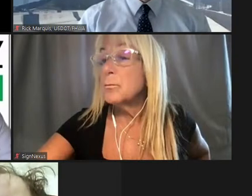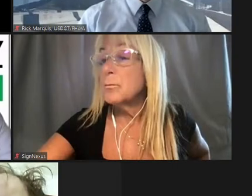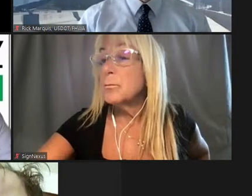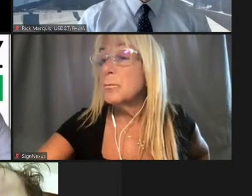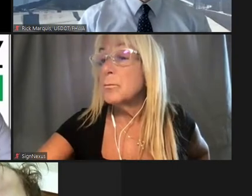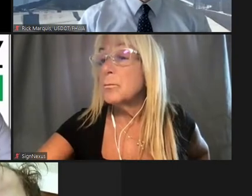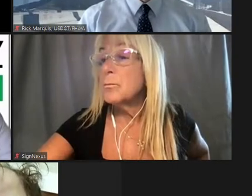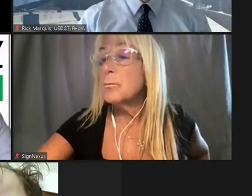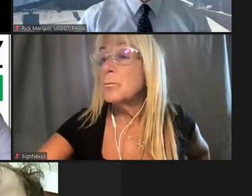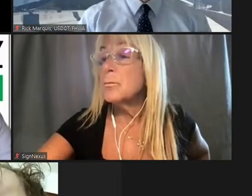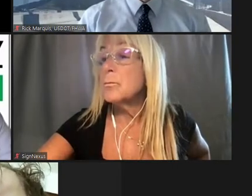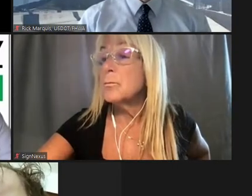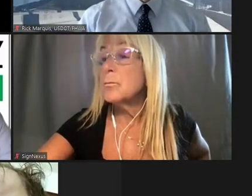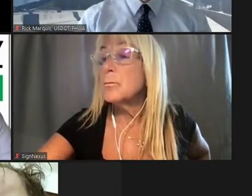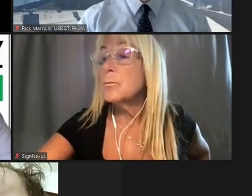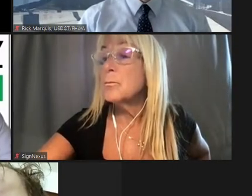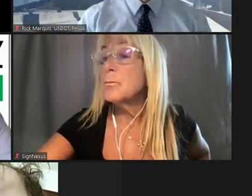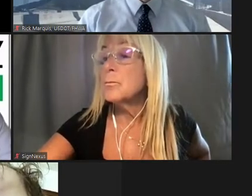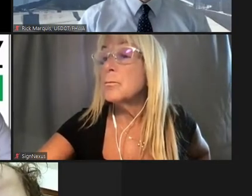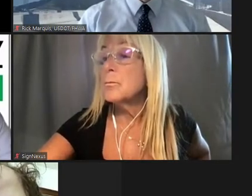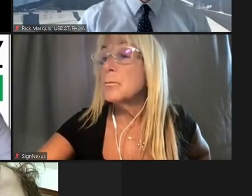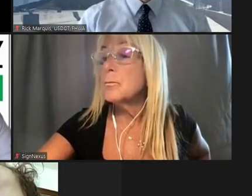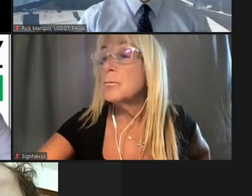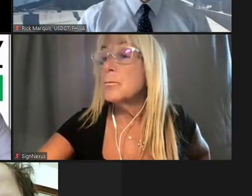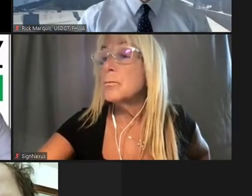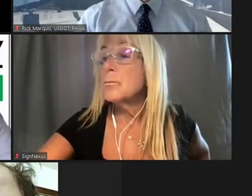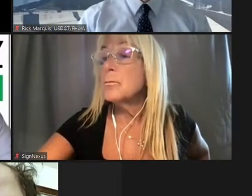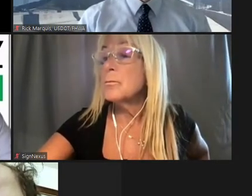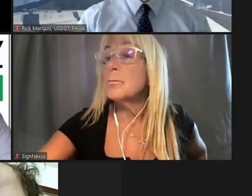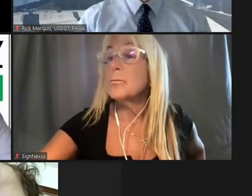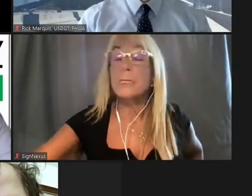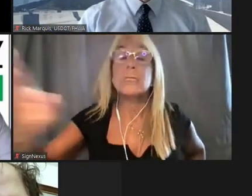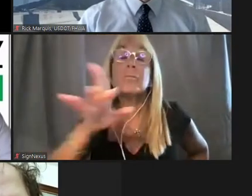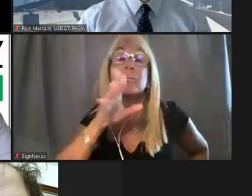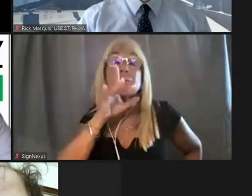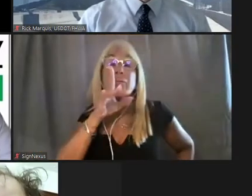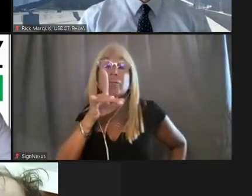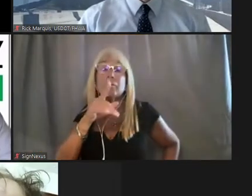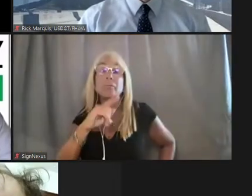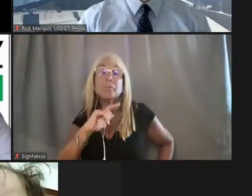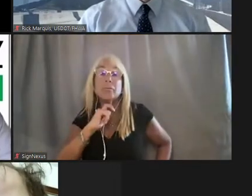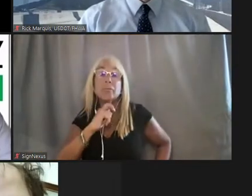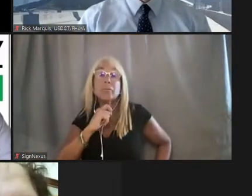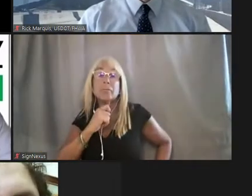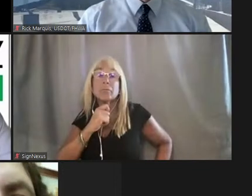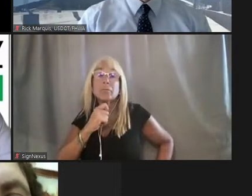Paul if you remove take yourself off mute we can hear you begin your comments